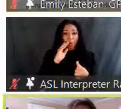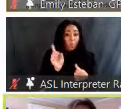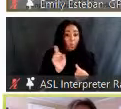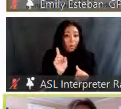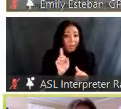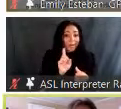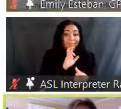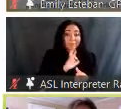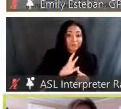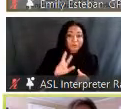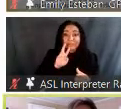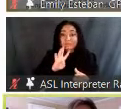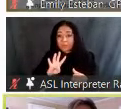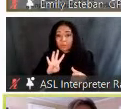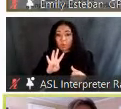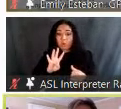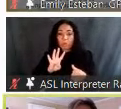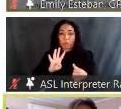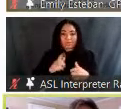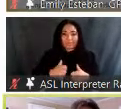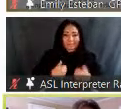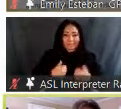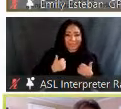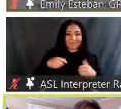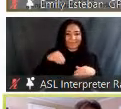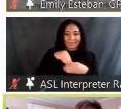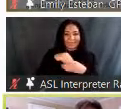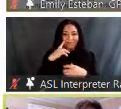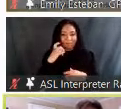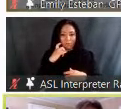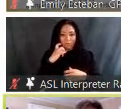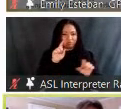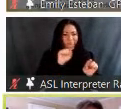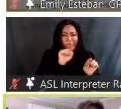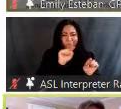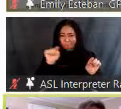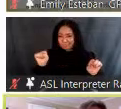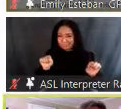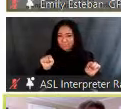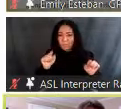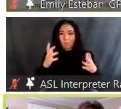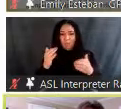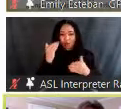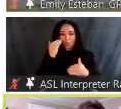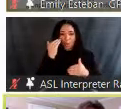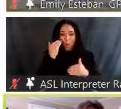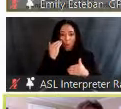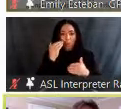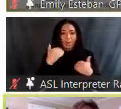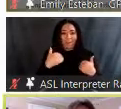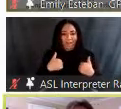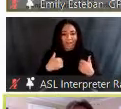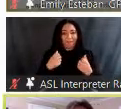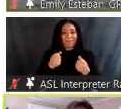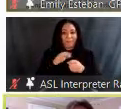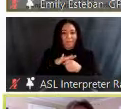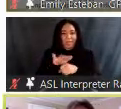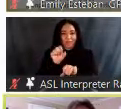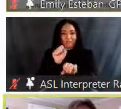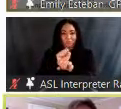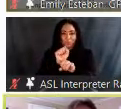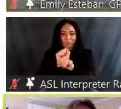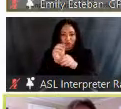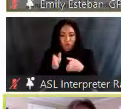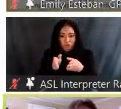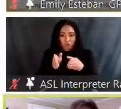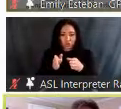be concentrations of kids. We obviously want to build quality supply where youngsters are located, and the demography of the state is